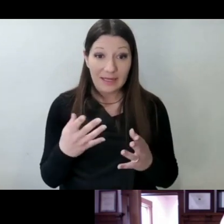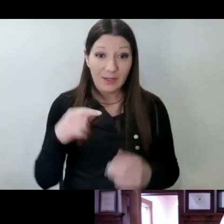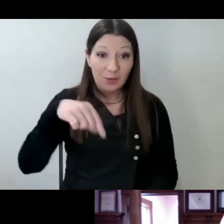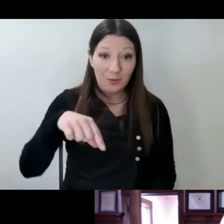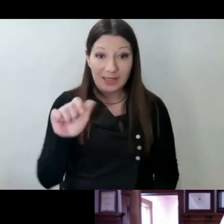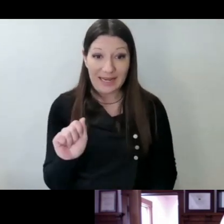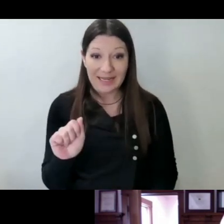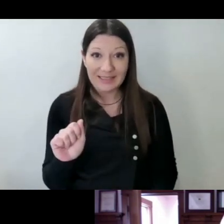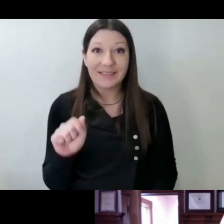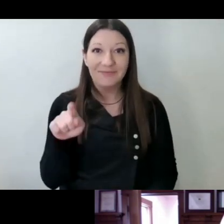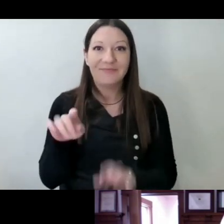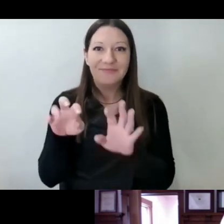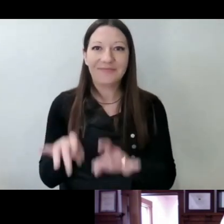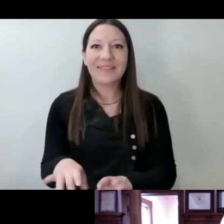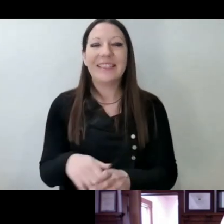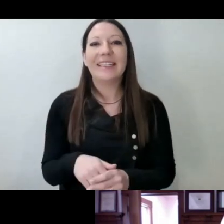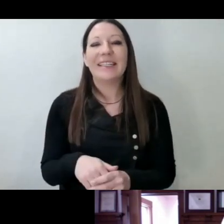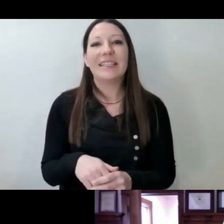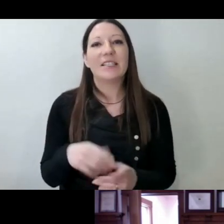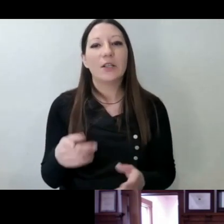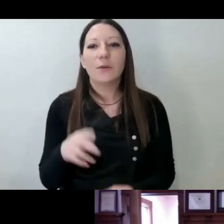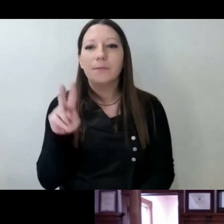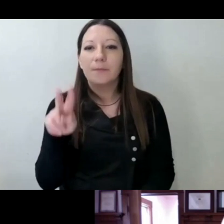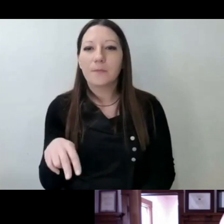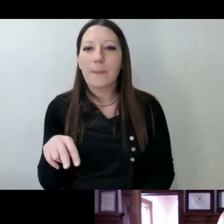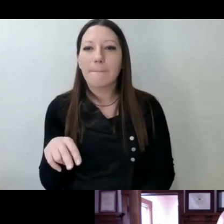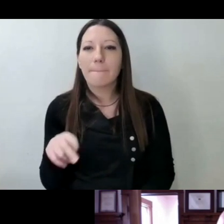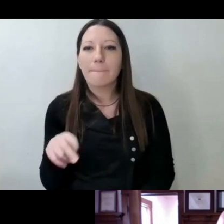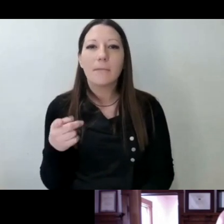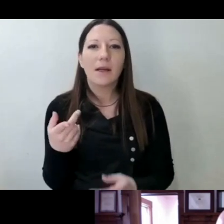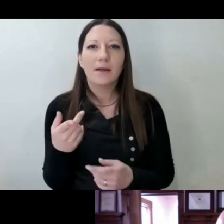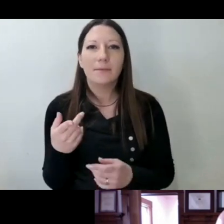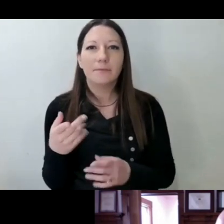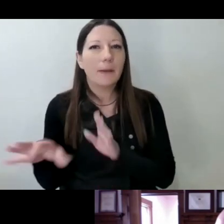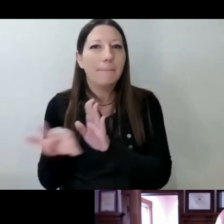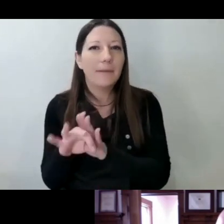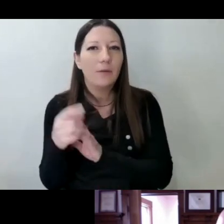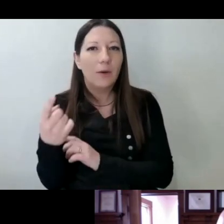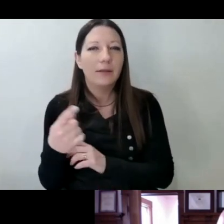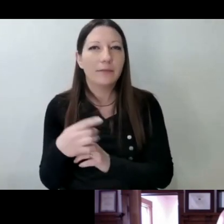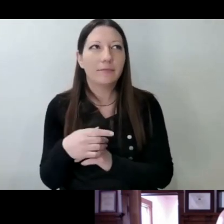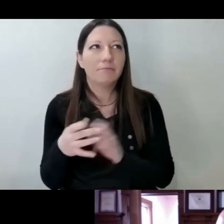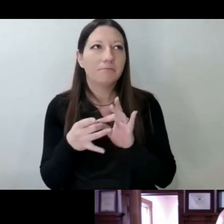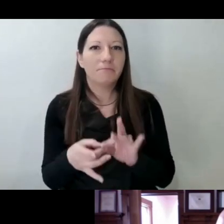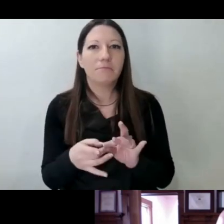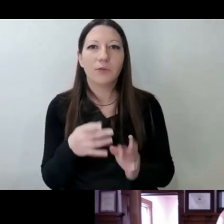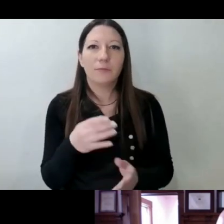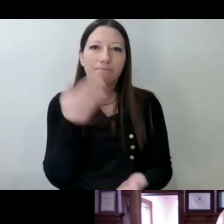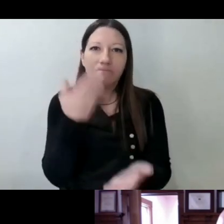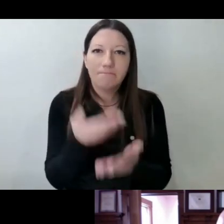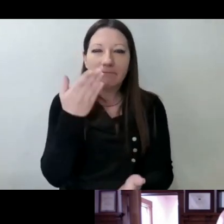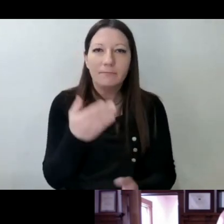maybe I'll start with a more factual one that just came in. Were the fires at the